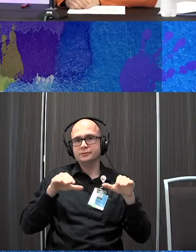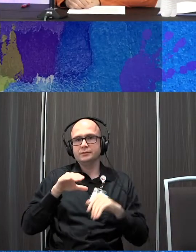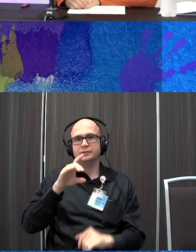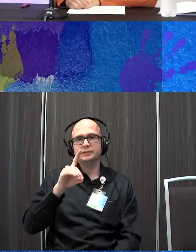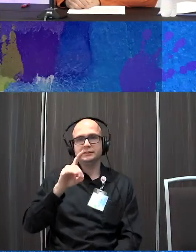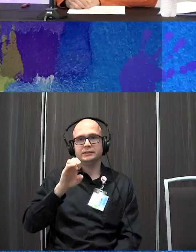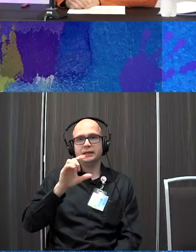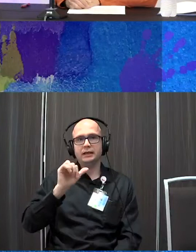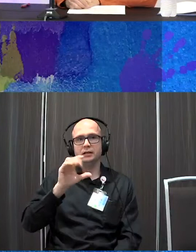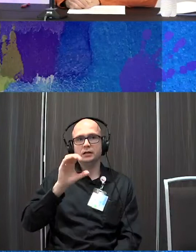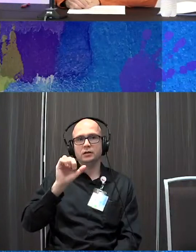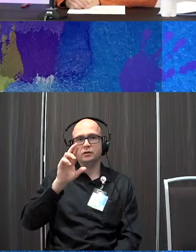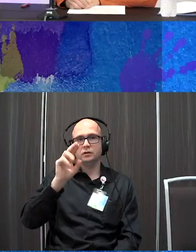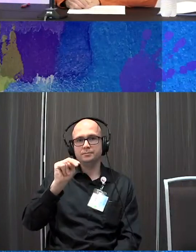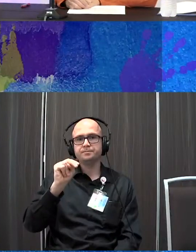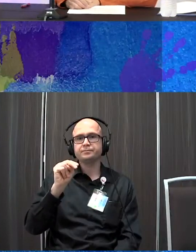Dialicon, Cole actually bit him.